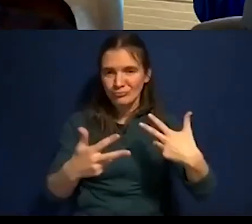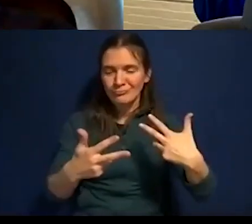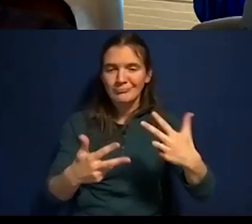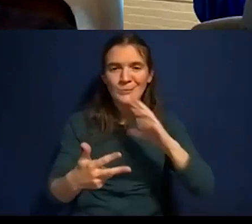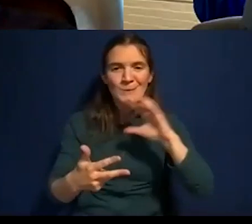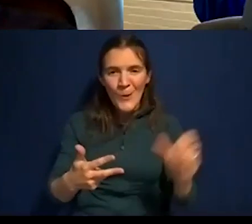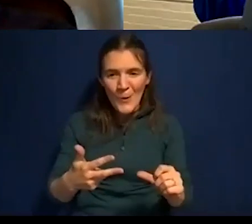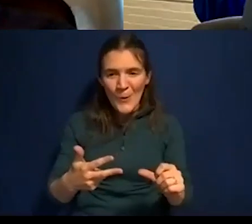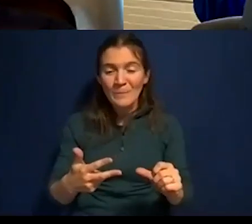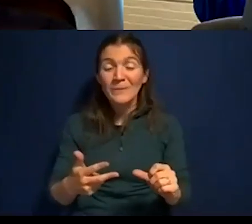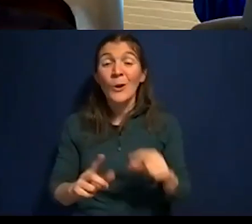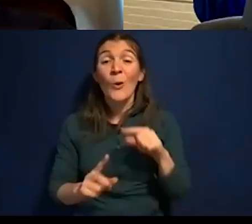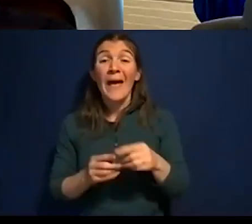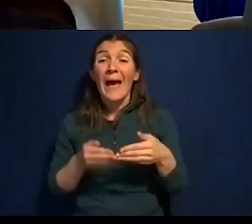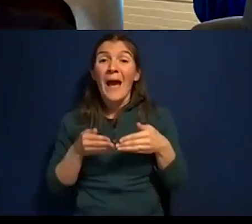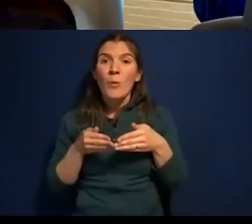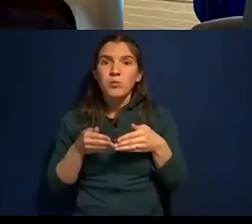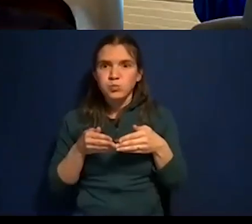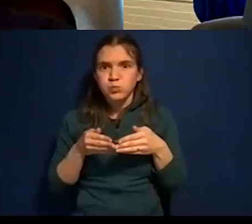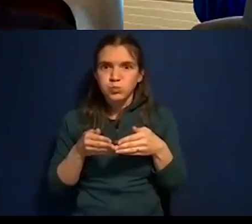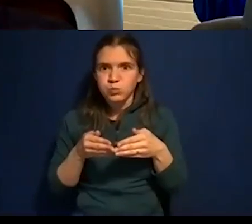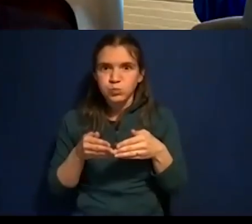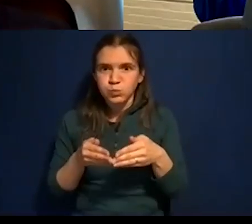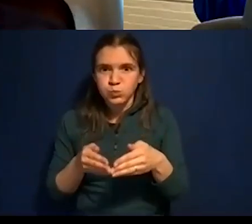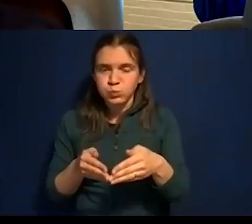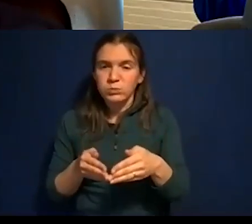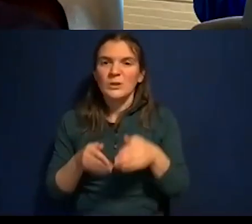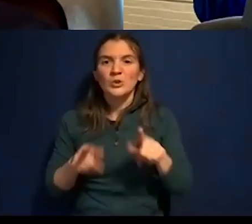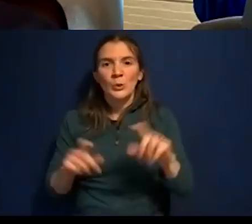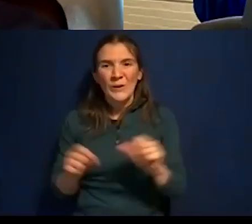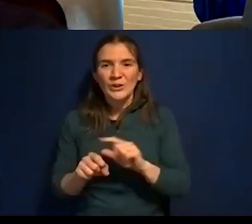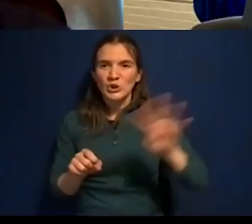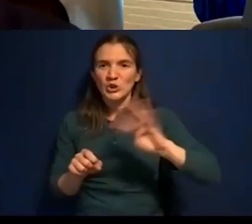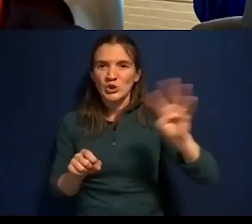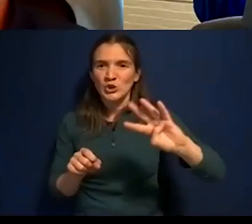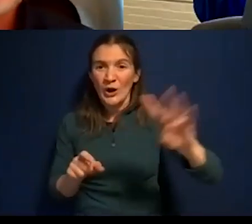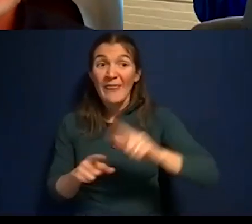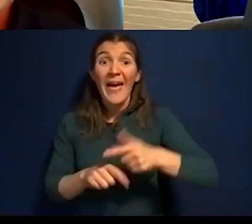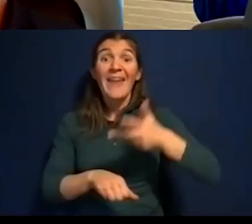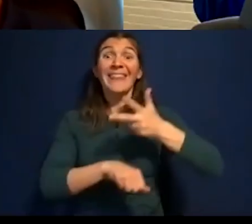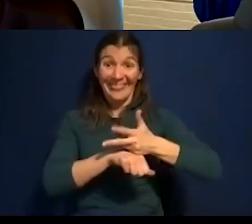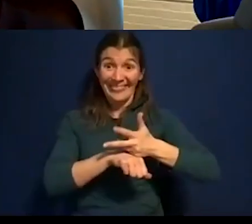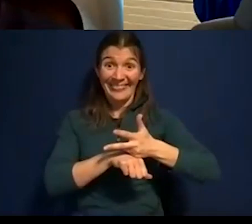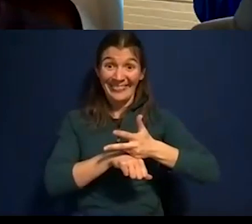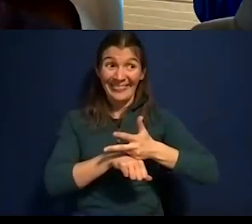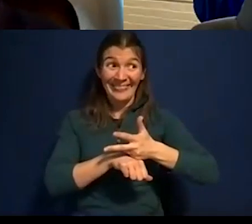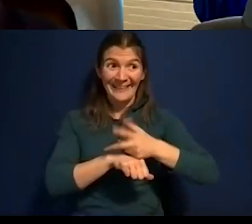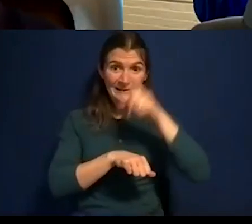These sidewalk tractors, they get used pretty heavily in the winter and then they sit all summer long